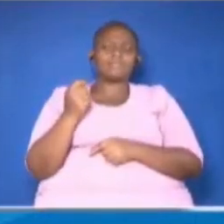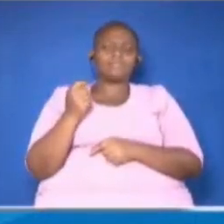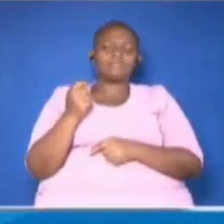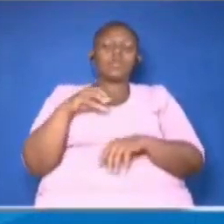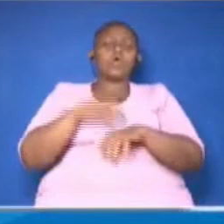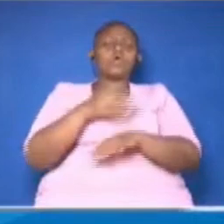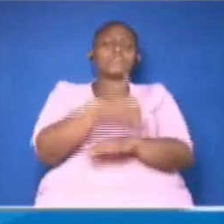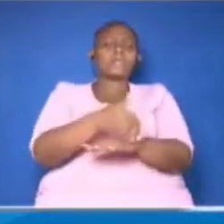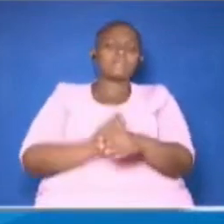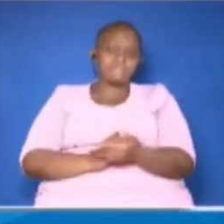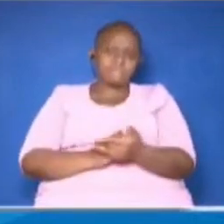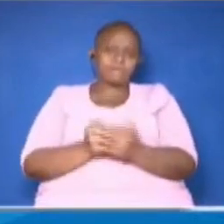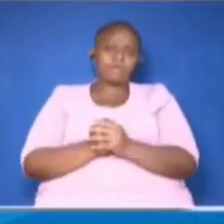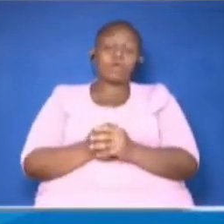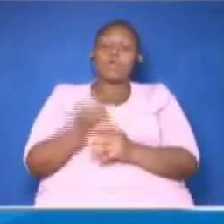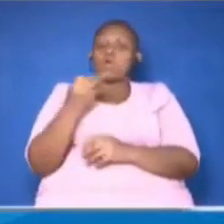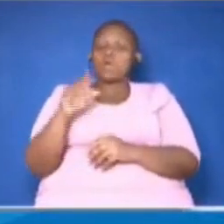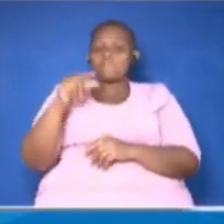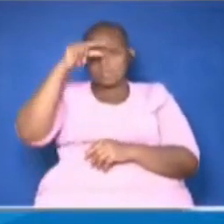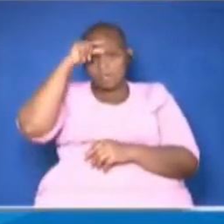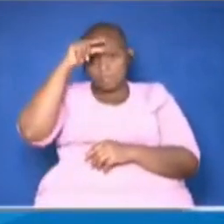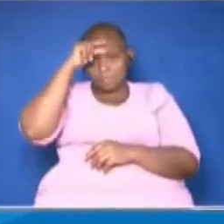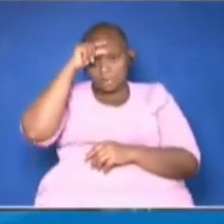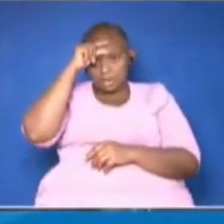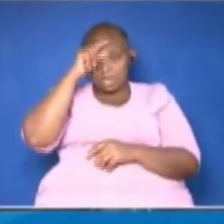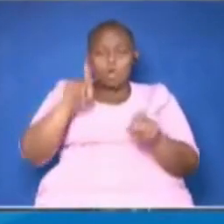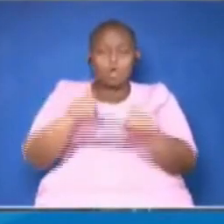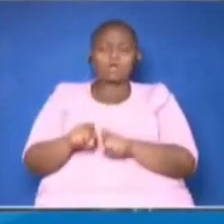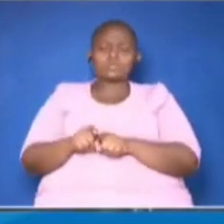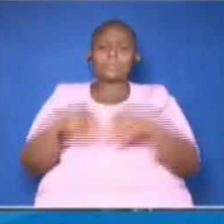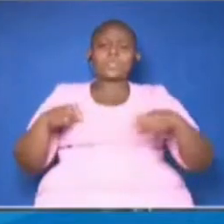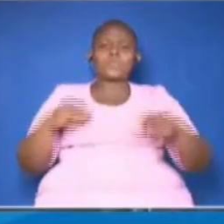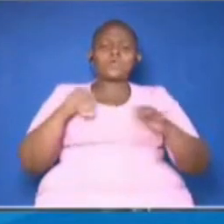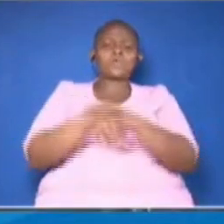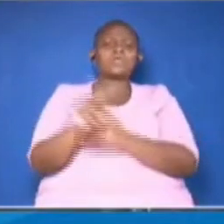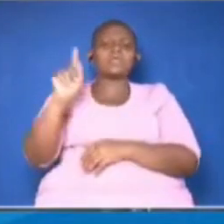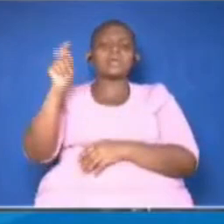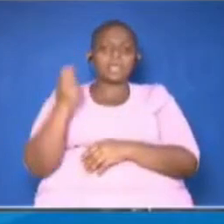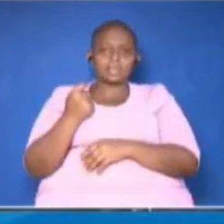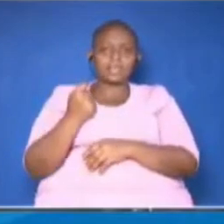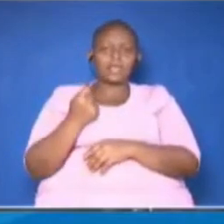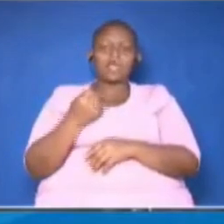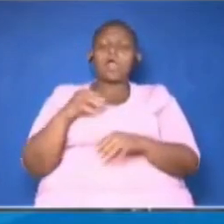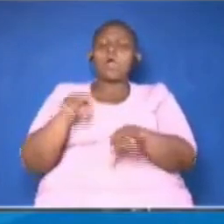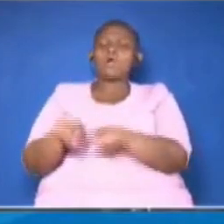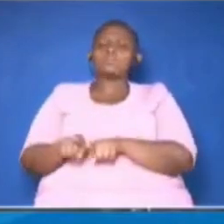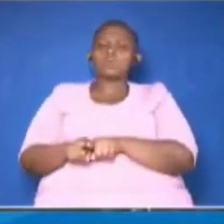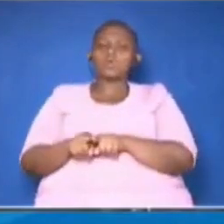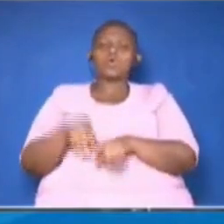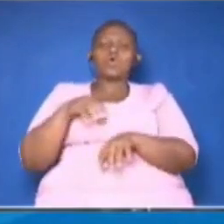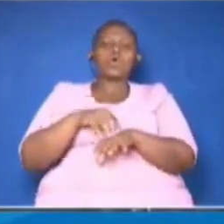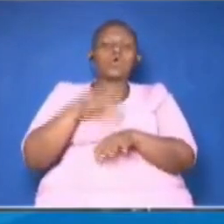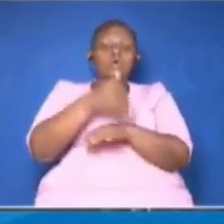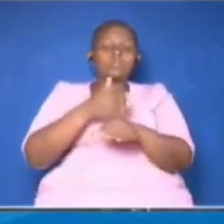On behalf of the government and the people of Kenya, and on behalf of